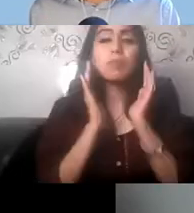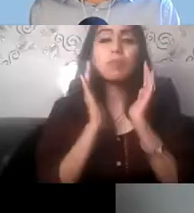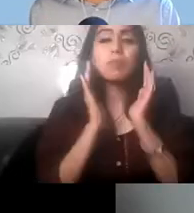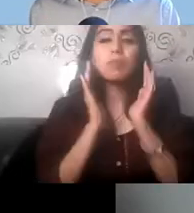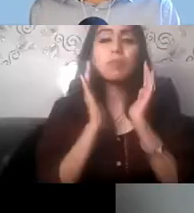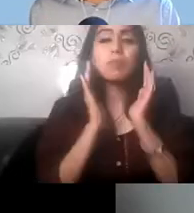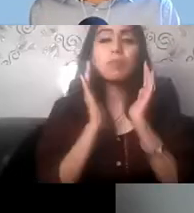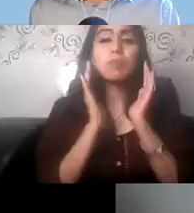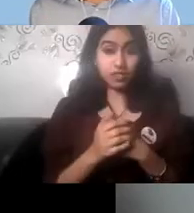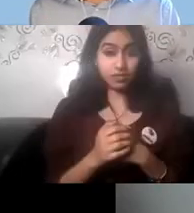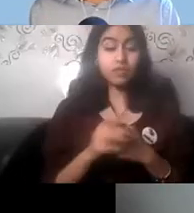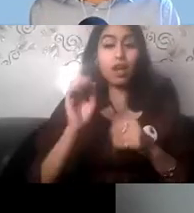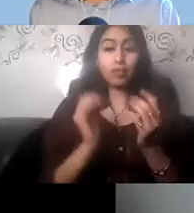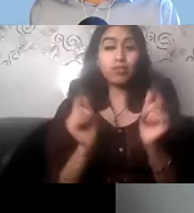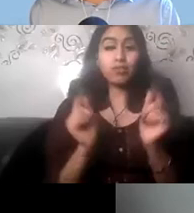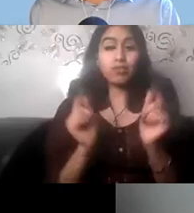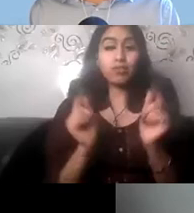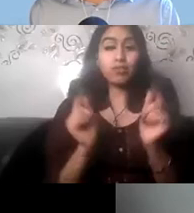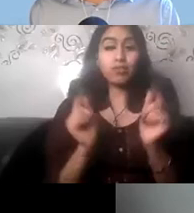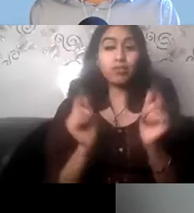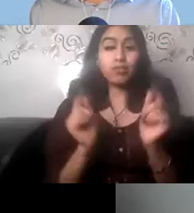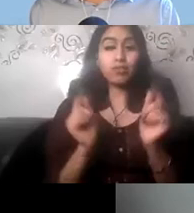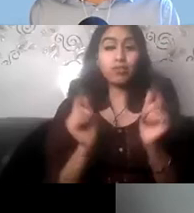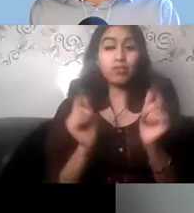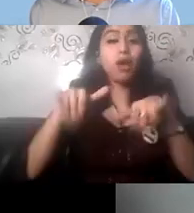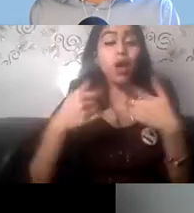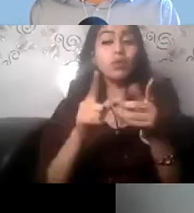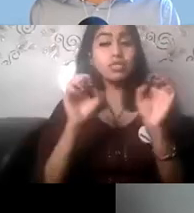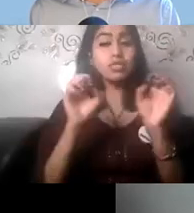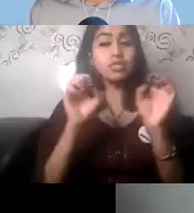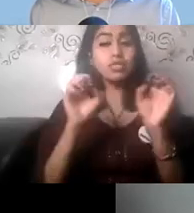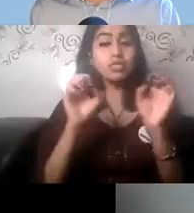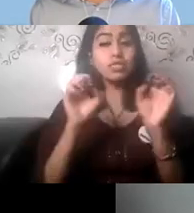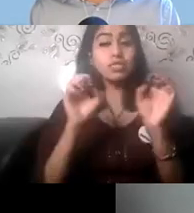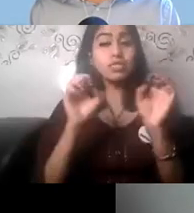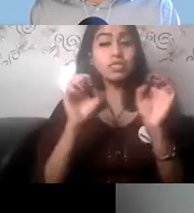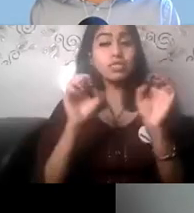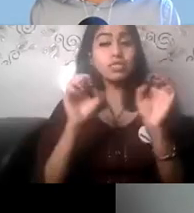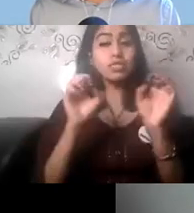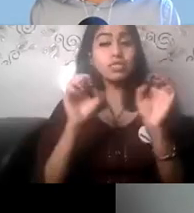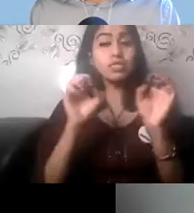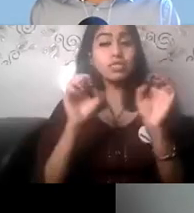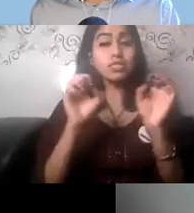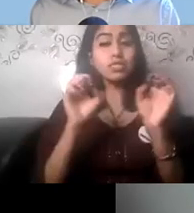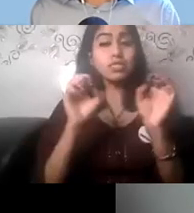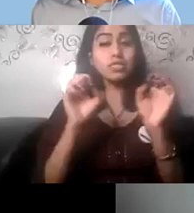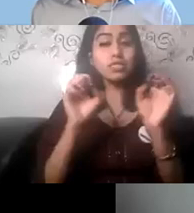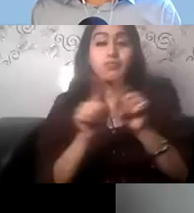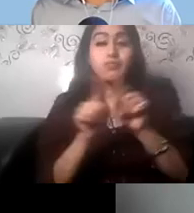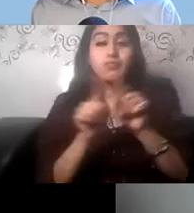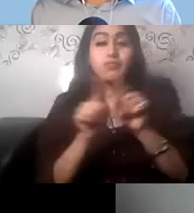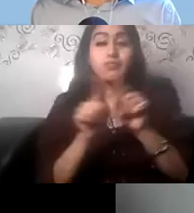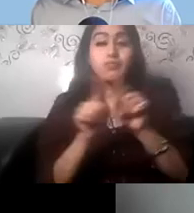but beautiful video of Sarthak about how it got started, how it got recognized. I request